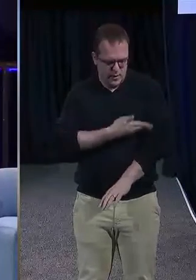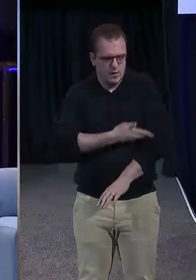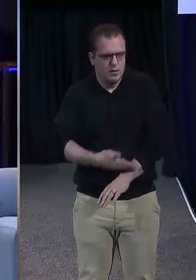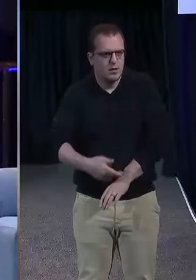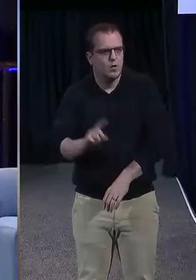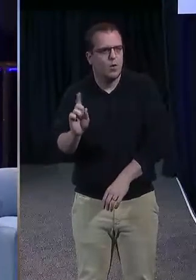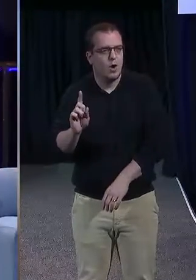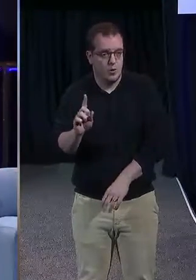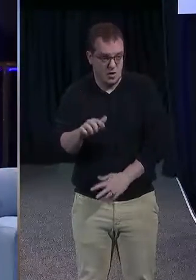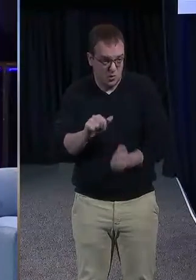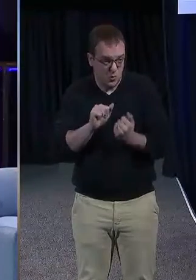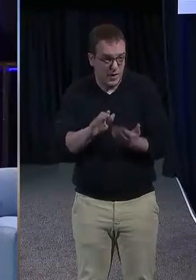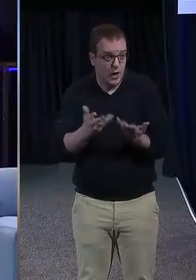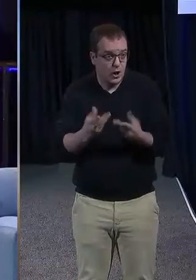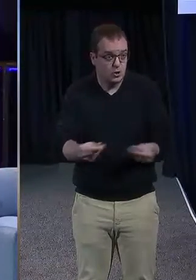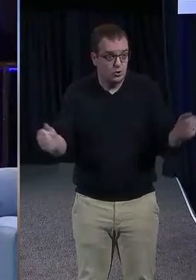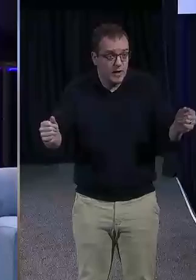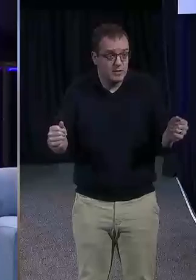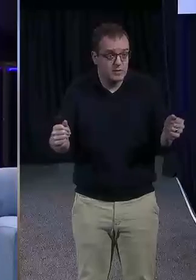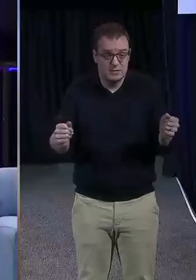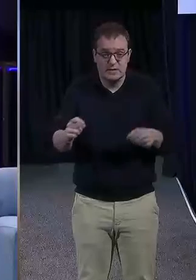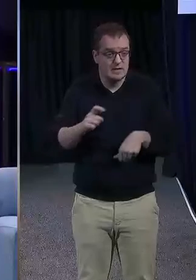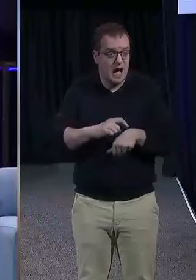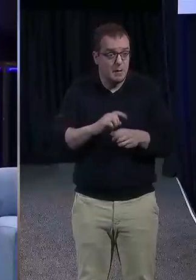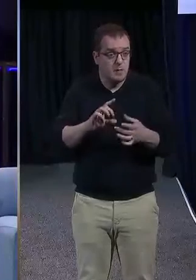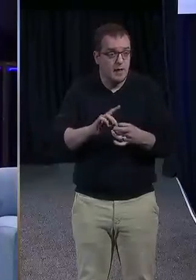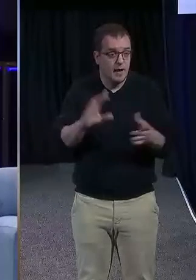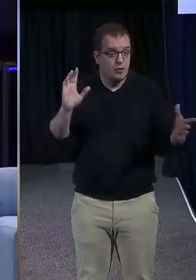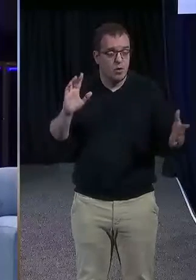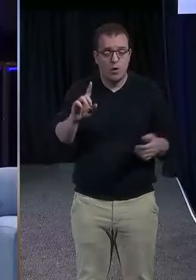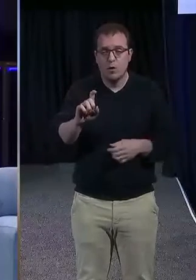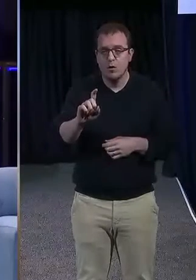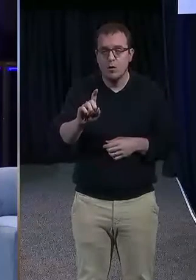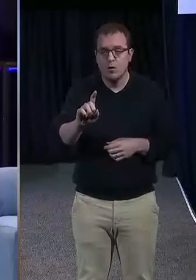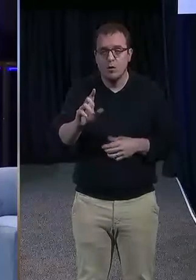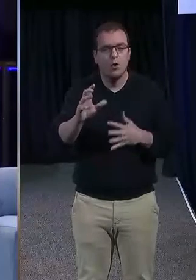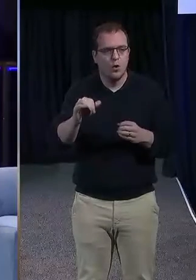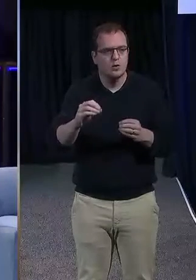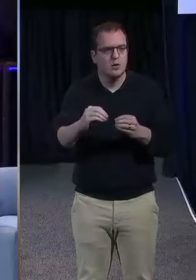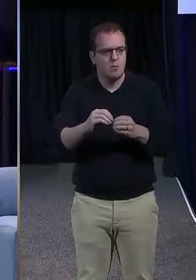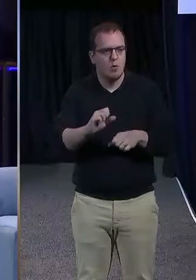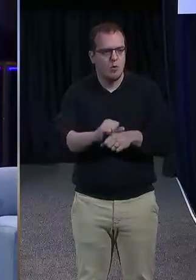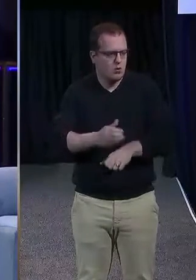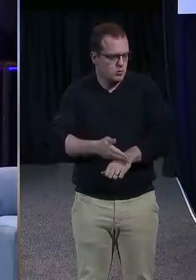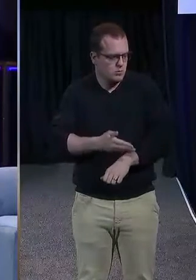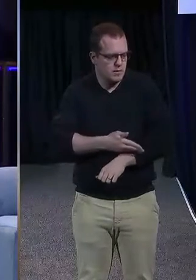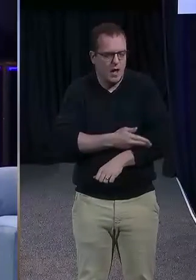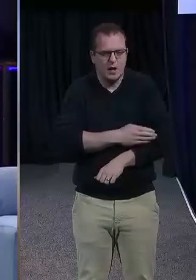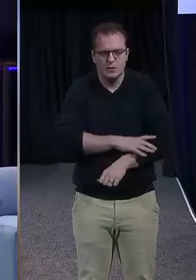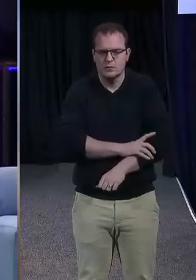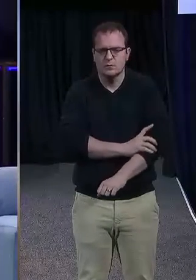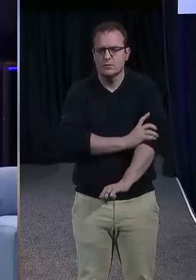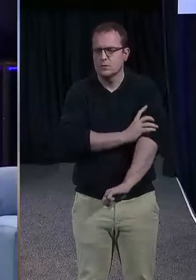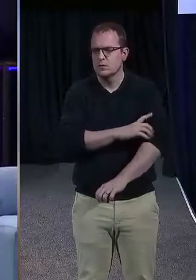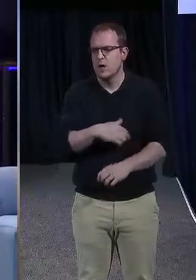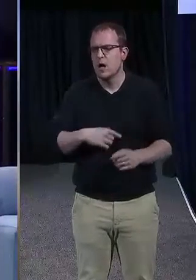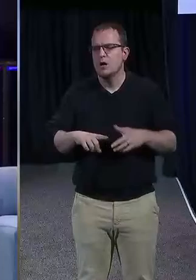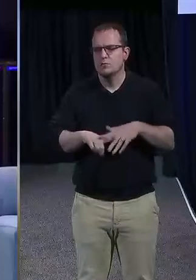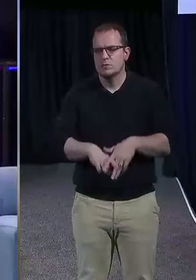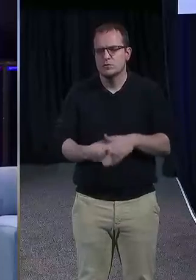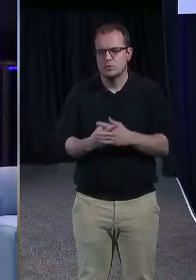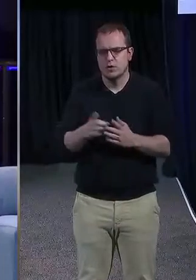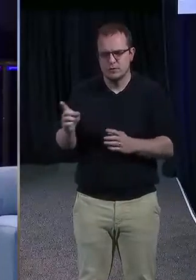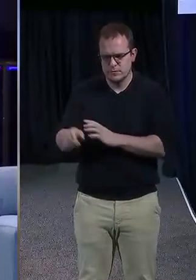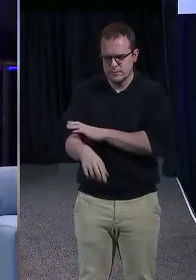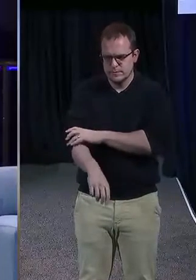everything been addressed? Is it time to let this go? Or is there more work to be done? And I'm going to start with you,